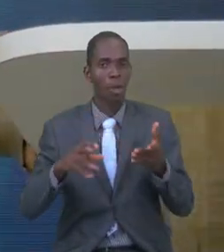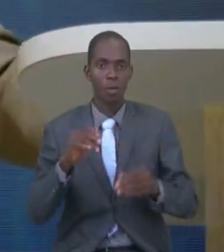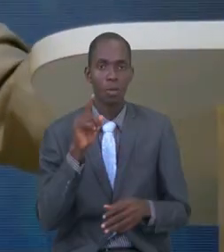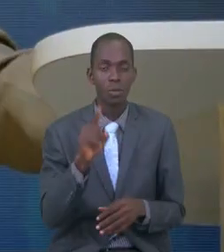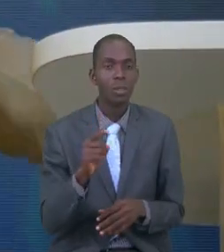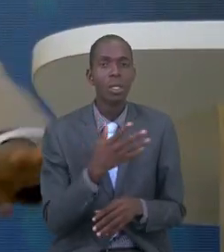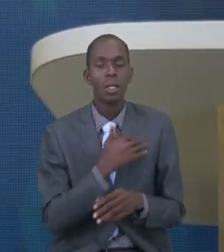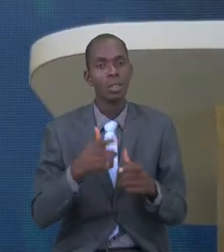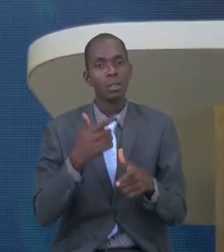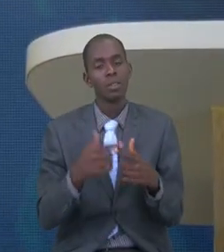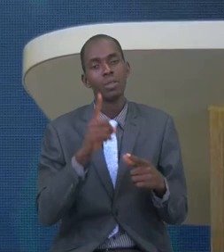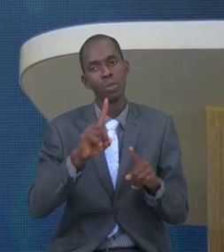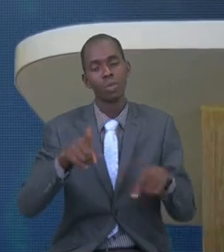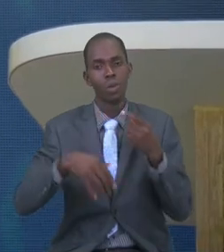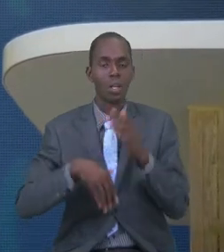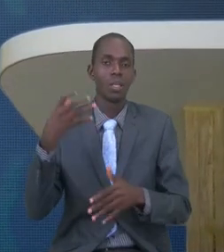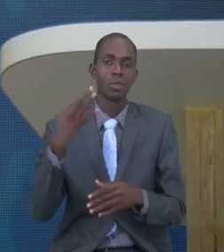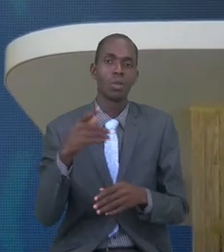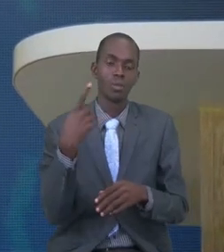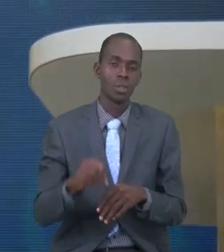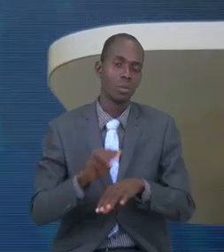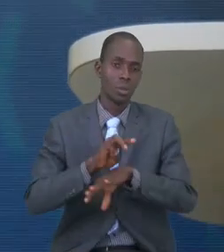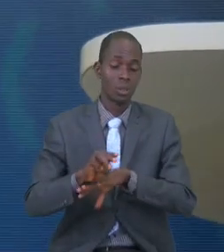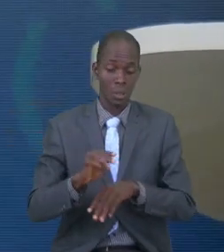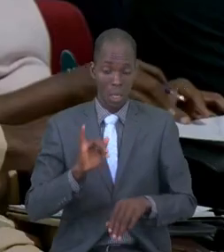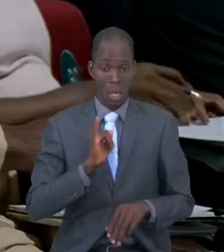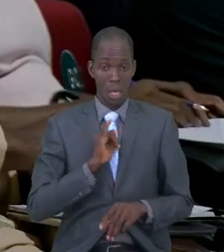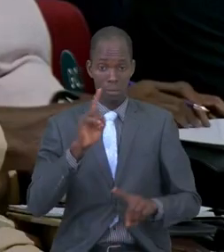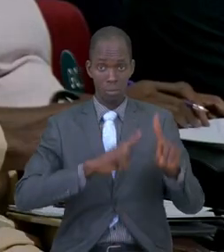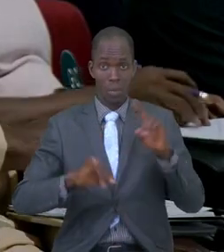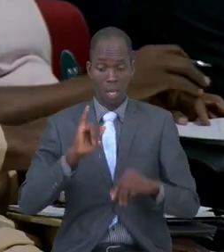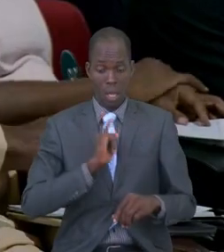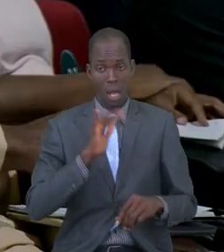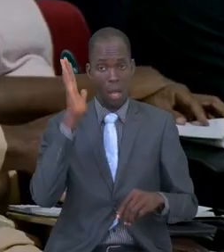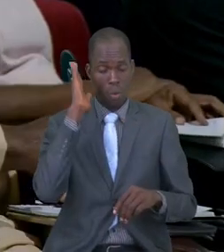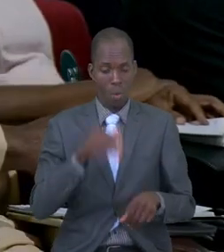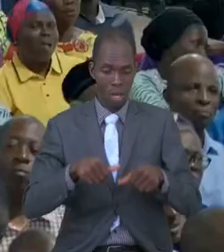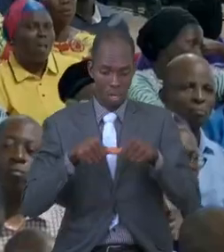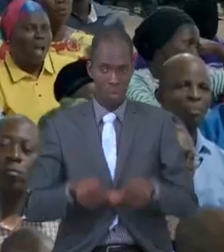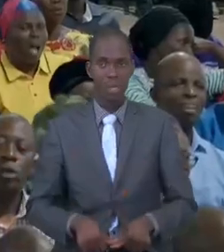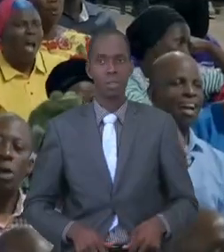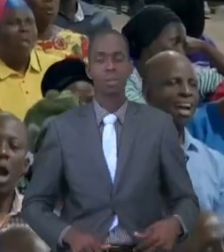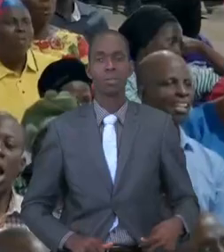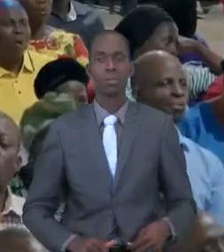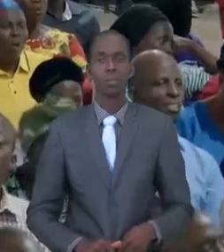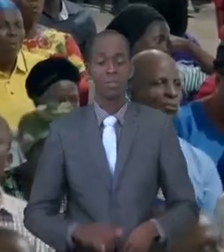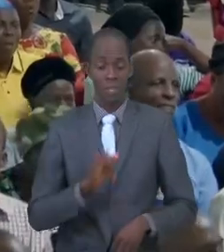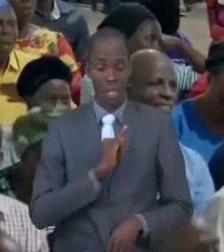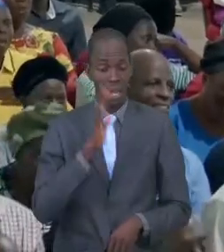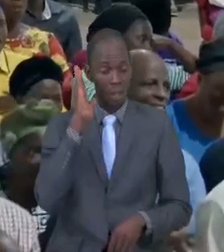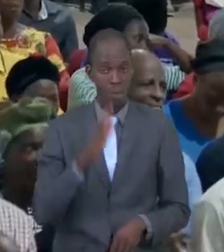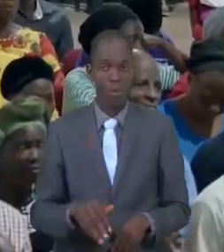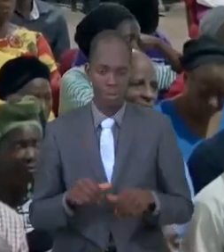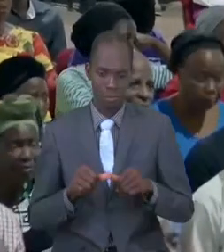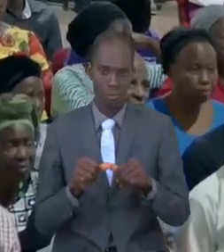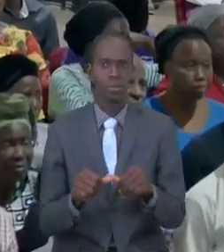then you get out of ministry. I will remain. I will remain. That's why